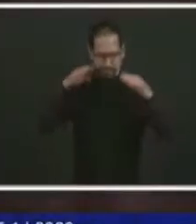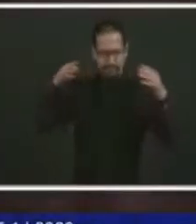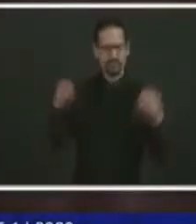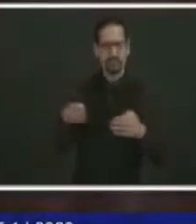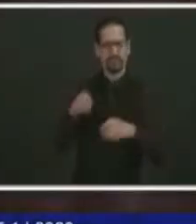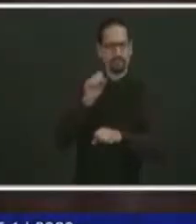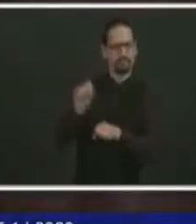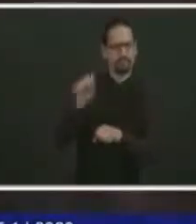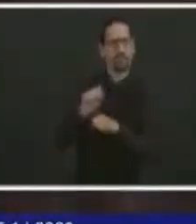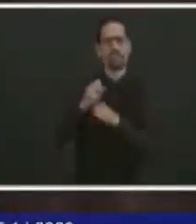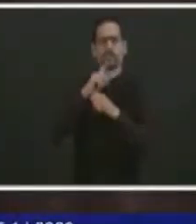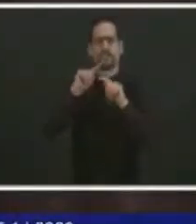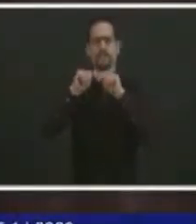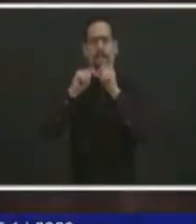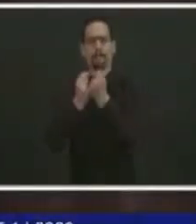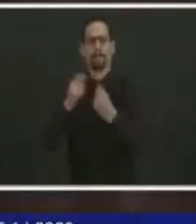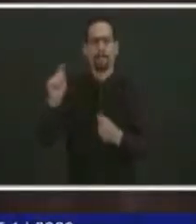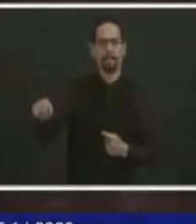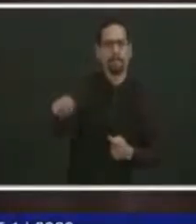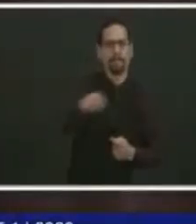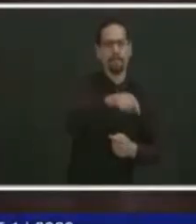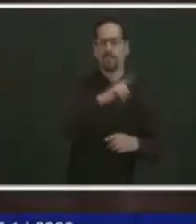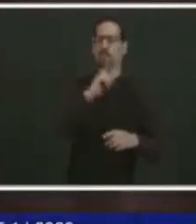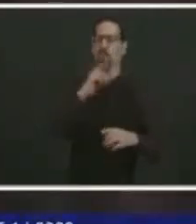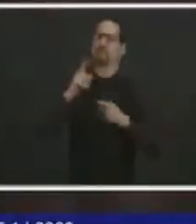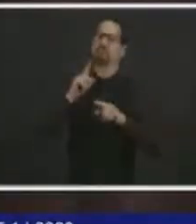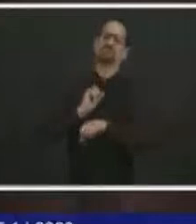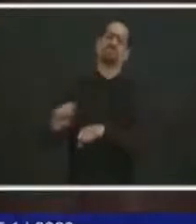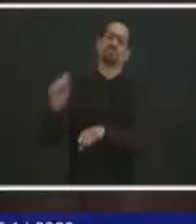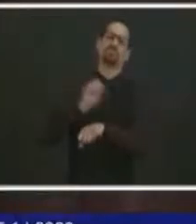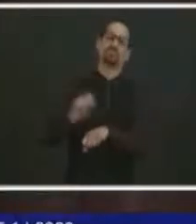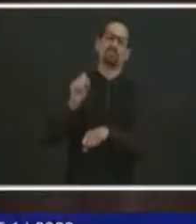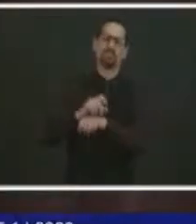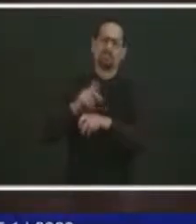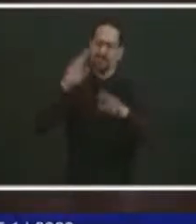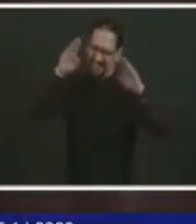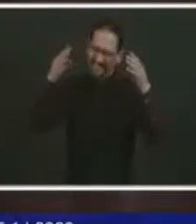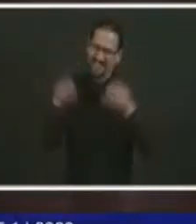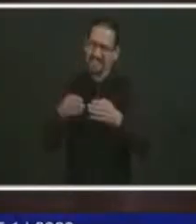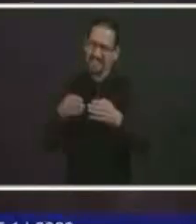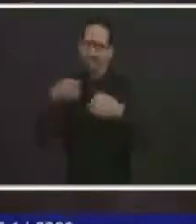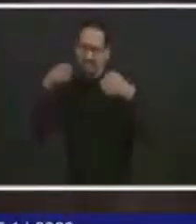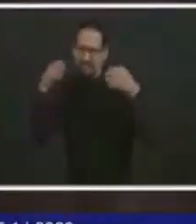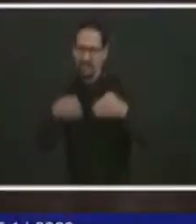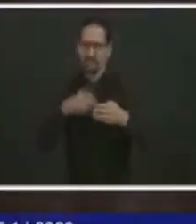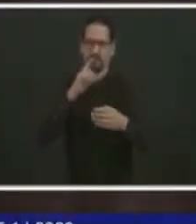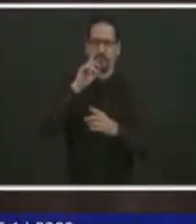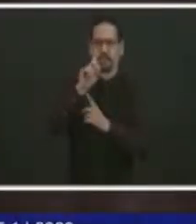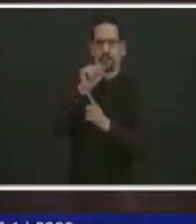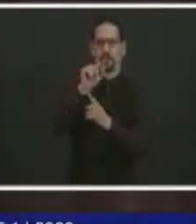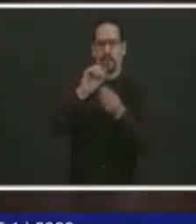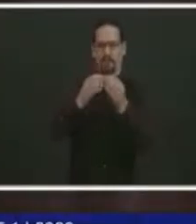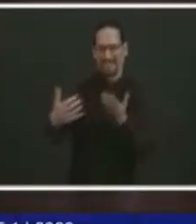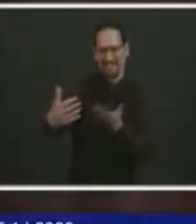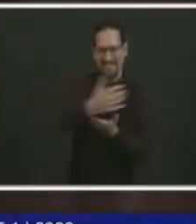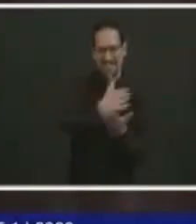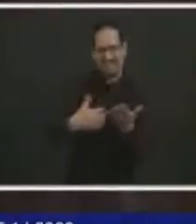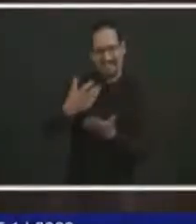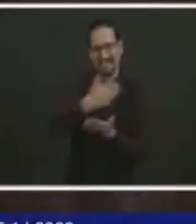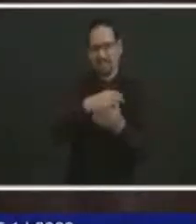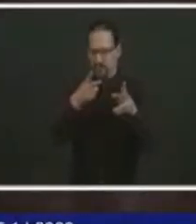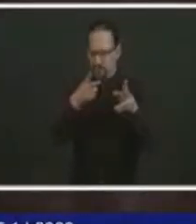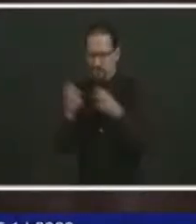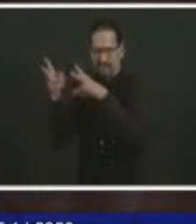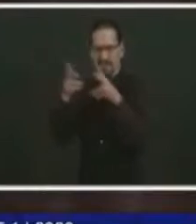hard to help that data inform the actual steps that we need to do. That's why we